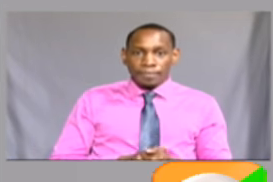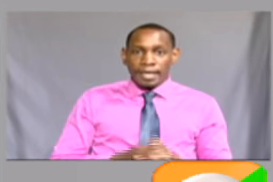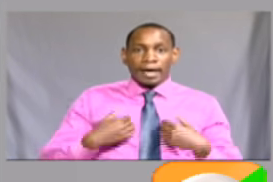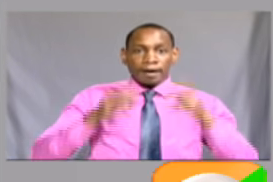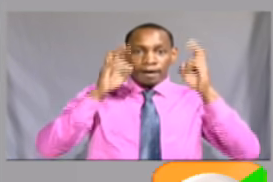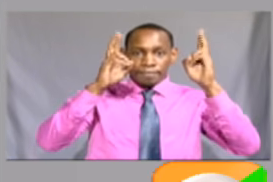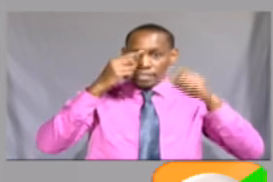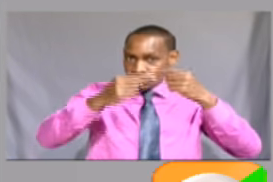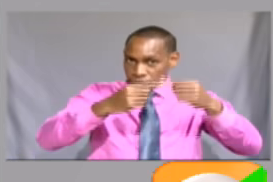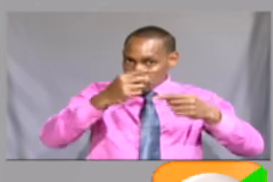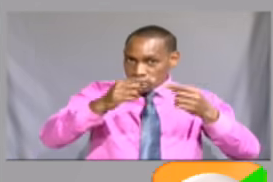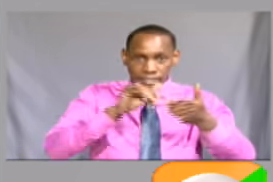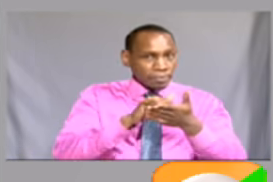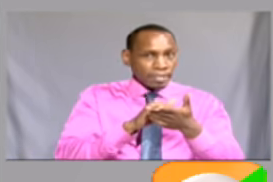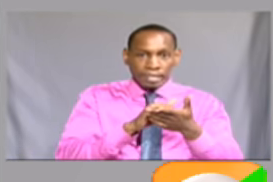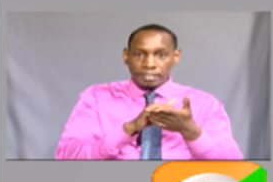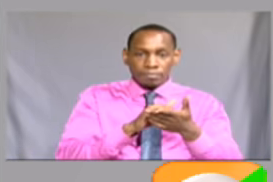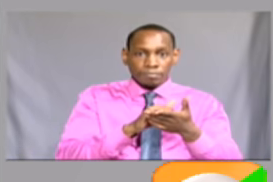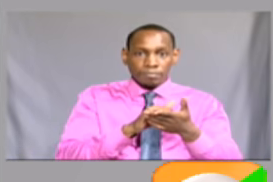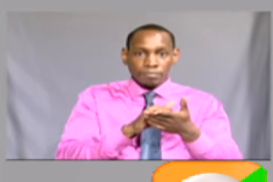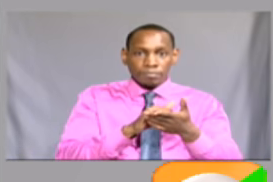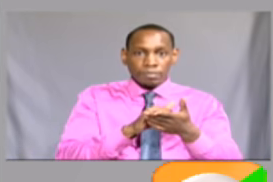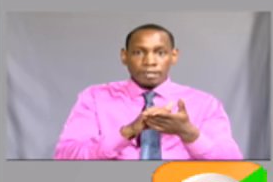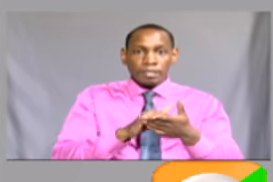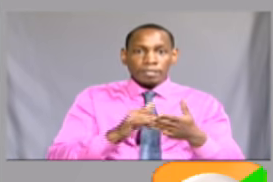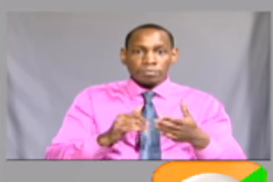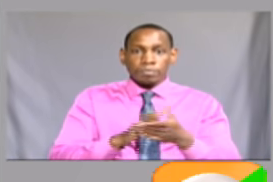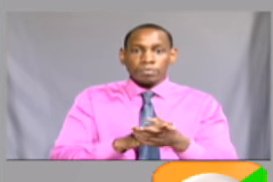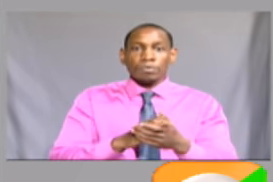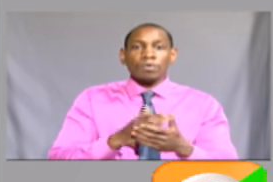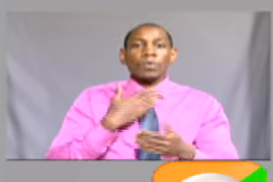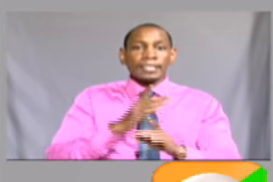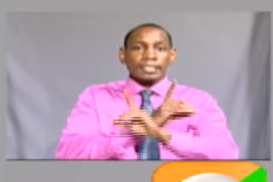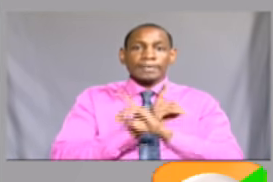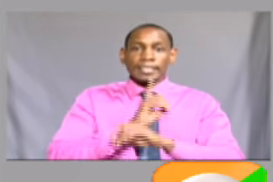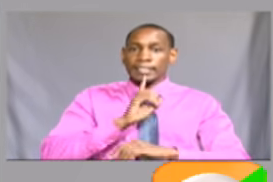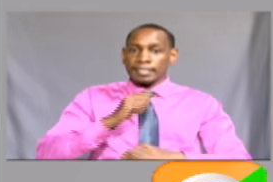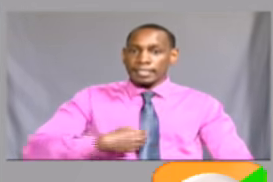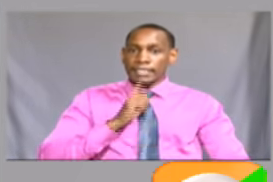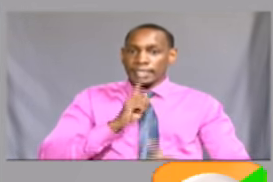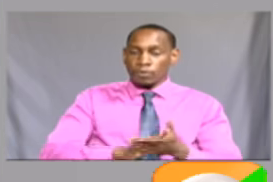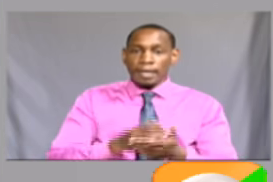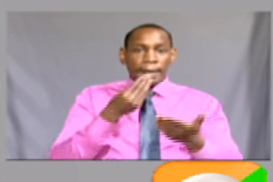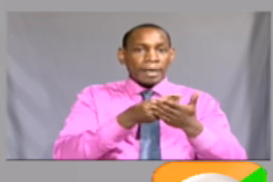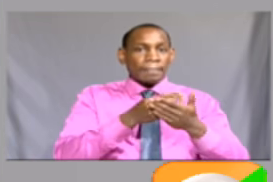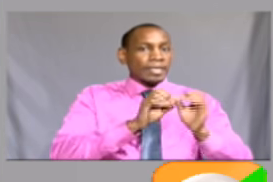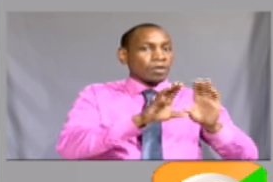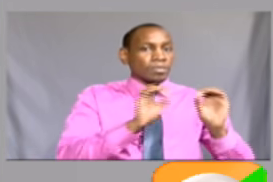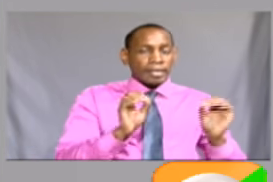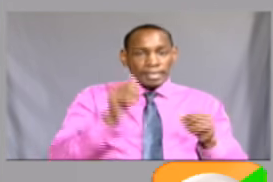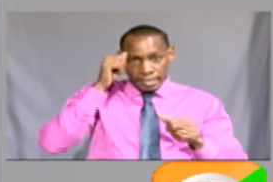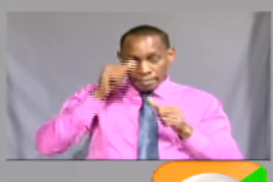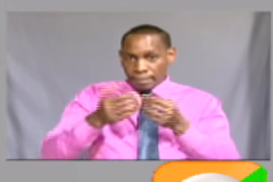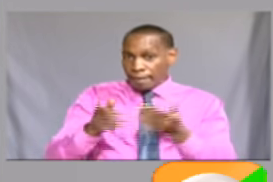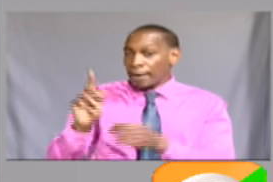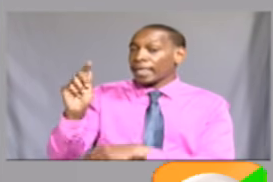mambo inaendelea hapo that is causing all the hulabaloo, and he's trying kujitetea, saying under his watch pesa zitapotea. Because remember,